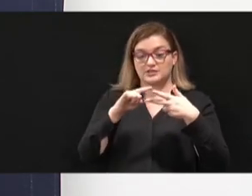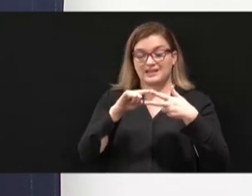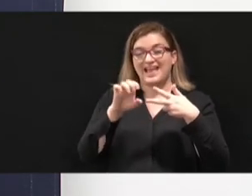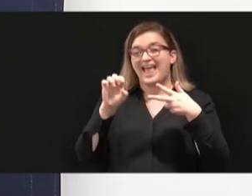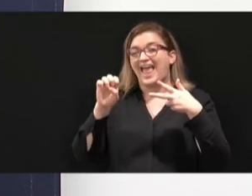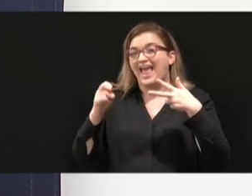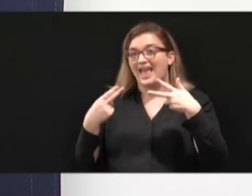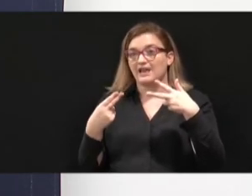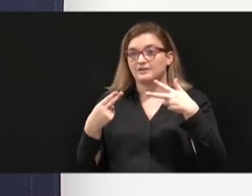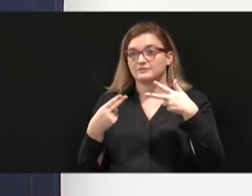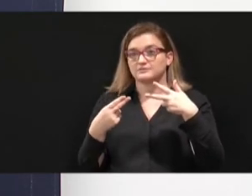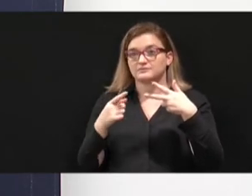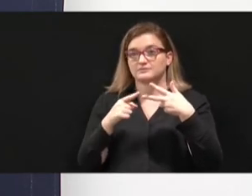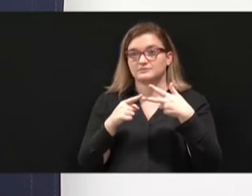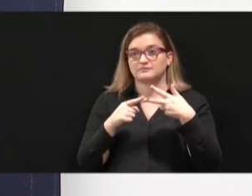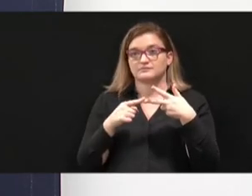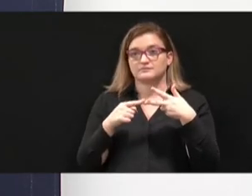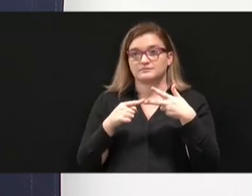eh.